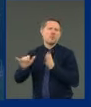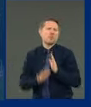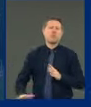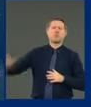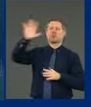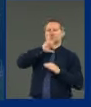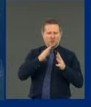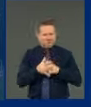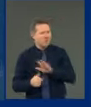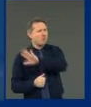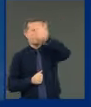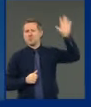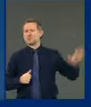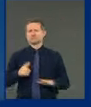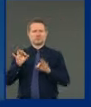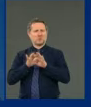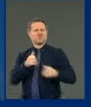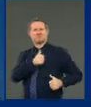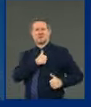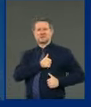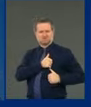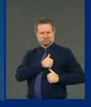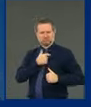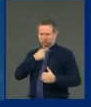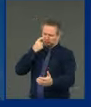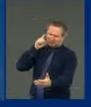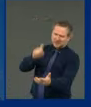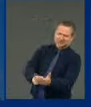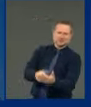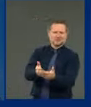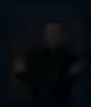veterans that they be recognized. And I think we can do that, and I think we can do it safely.